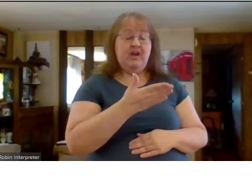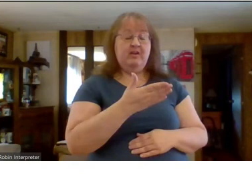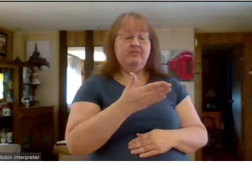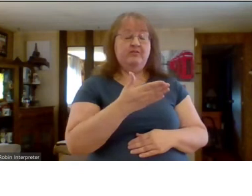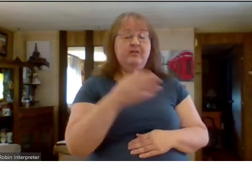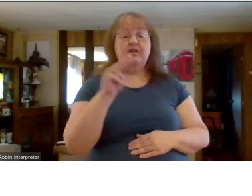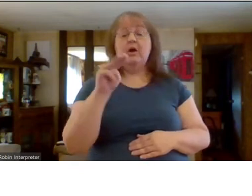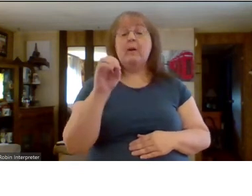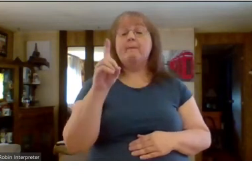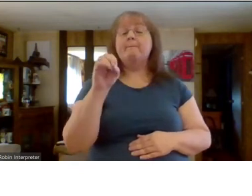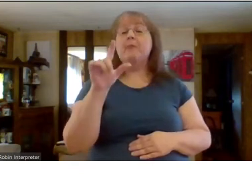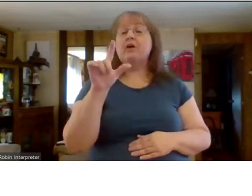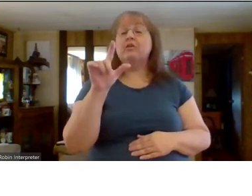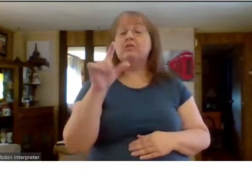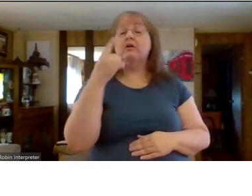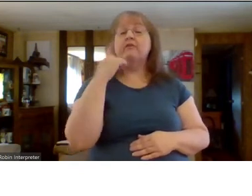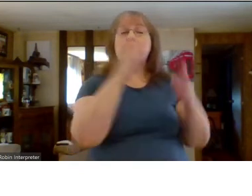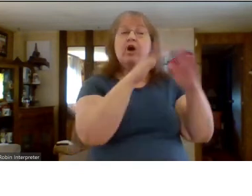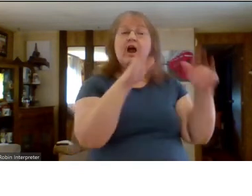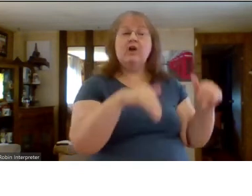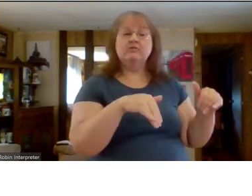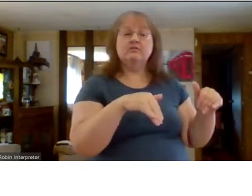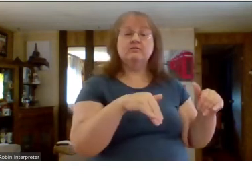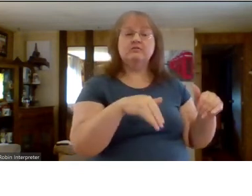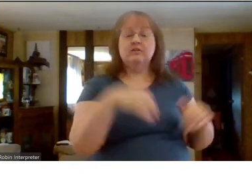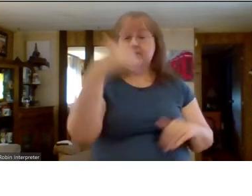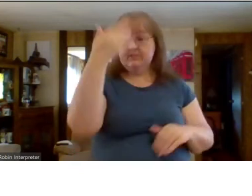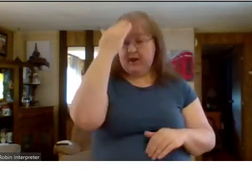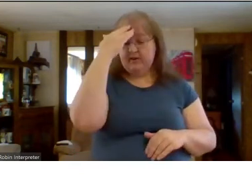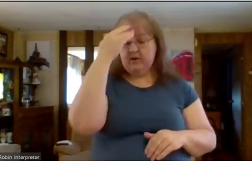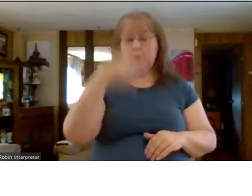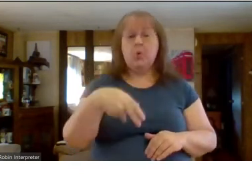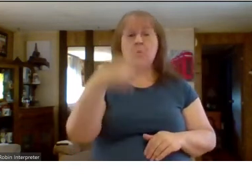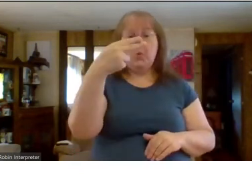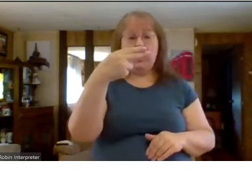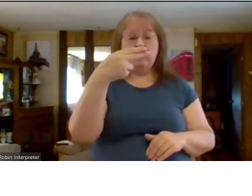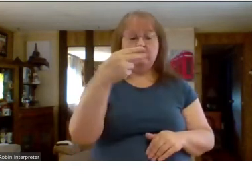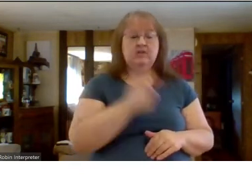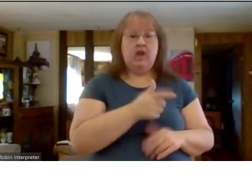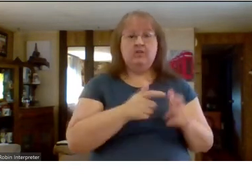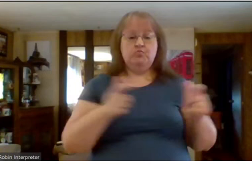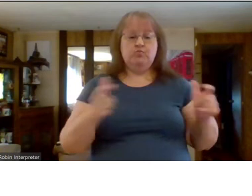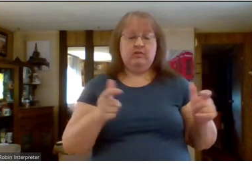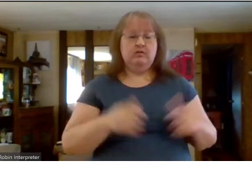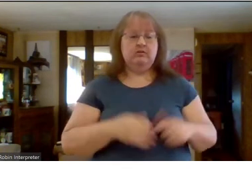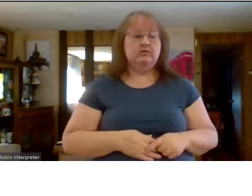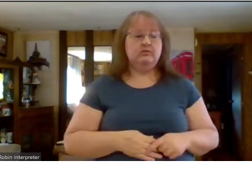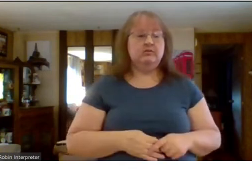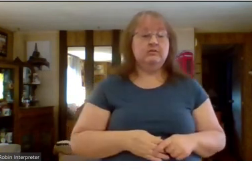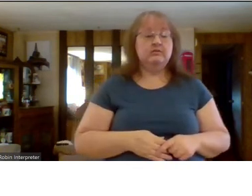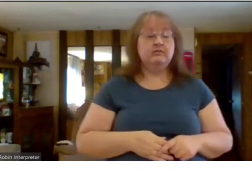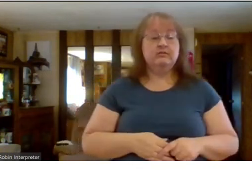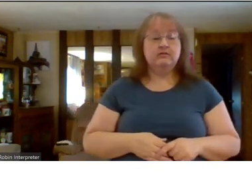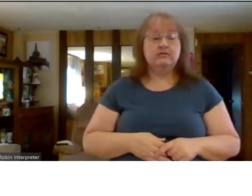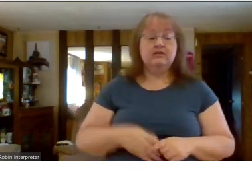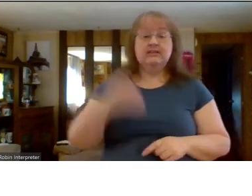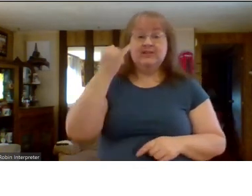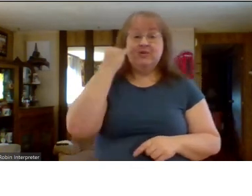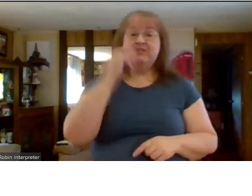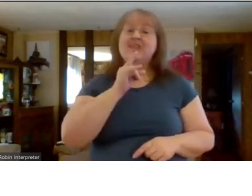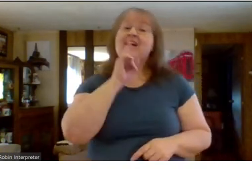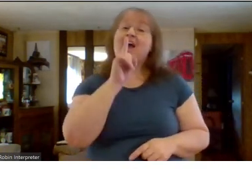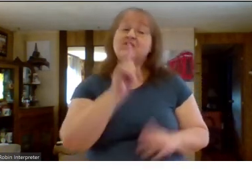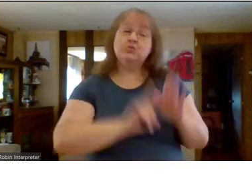A model drawing of a house is shown below. Okay, automatically I know this is the width and this is the height. If the